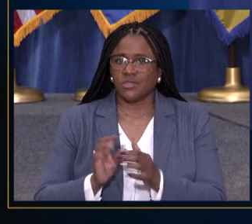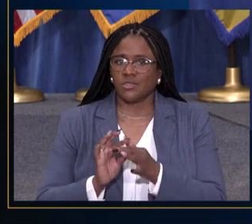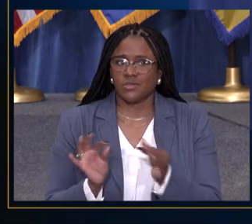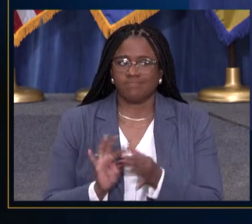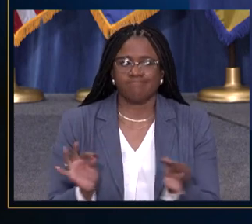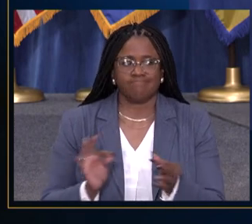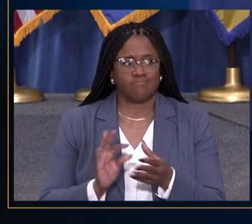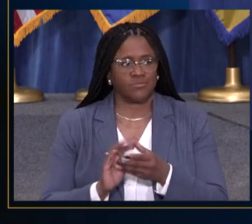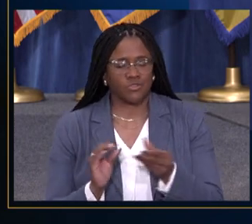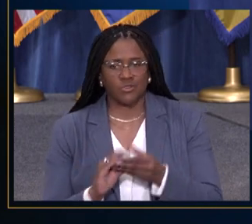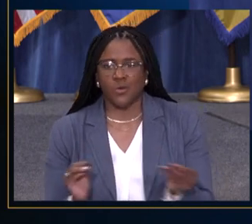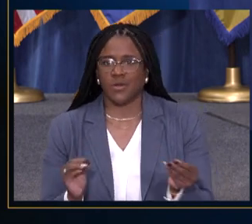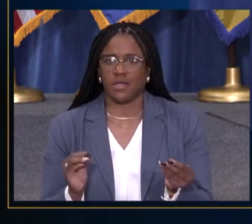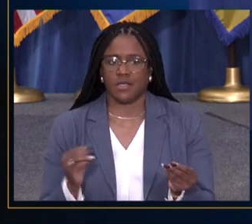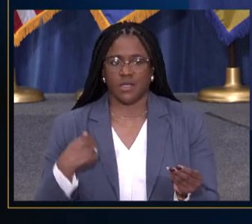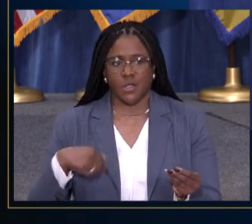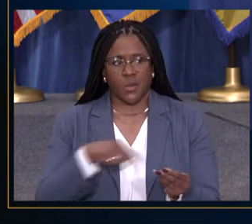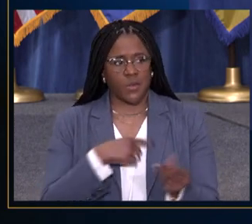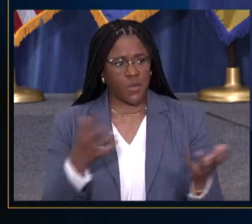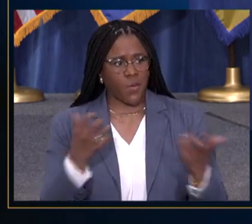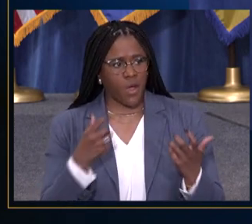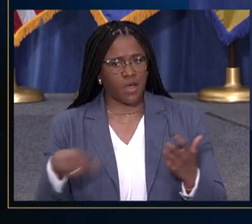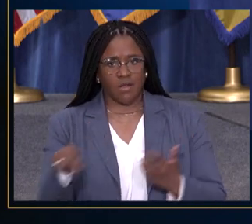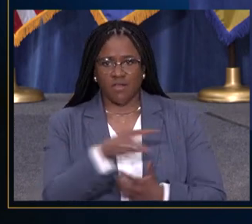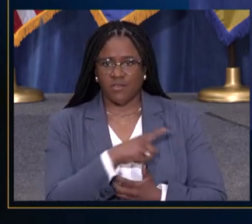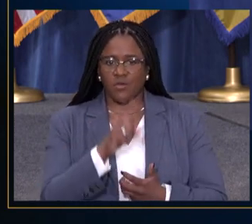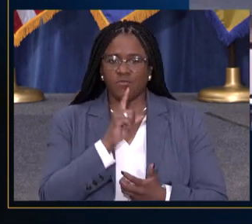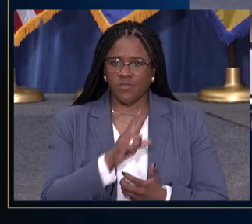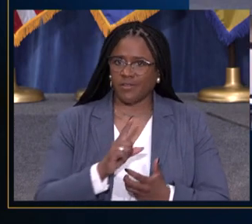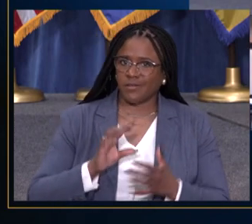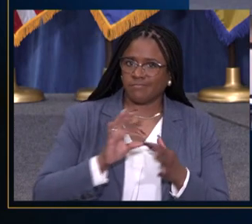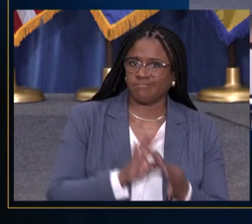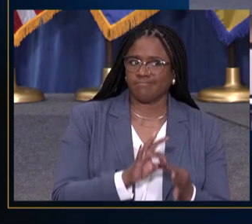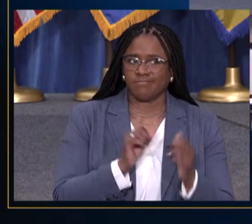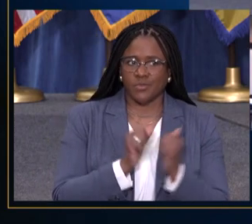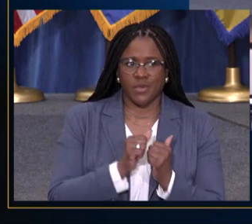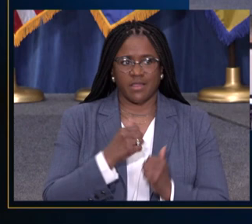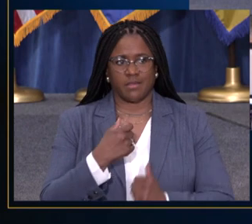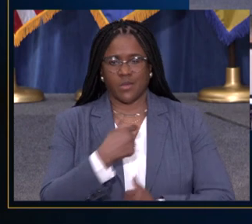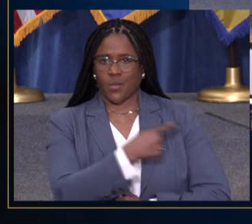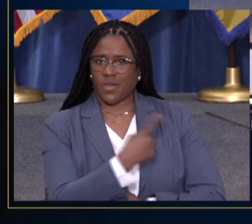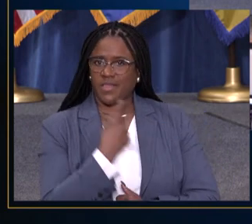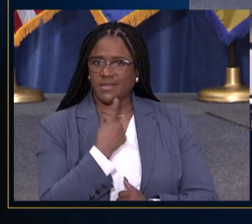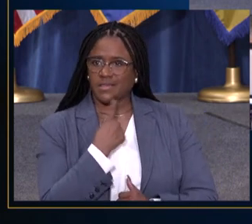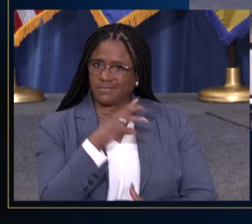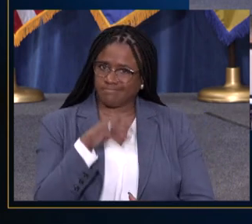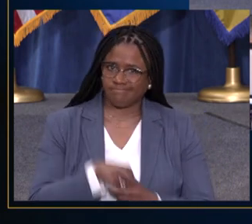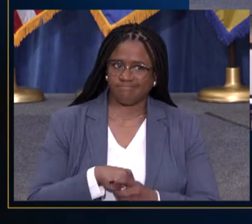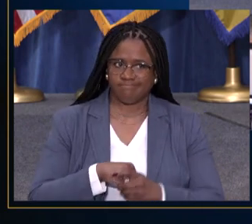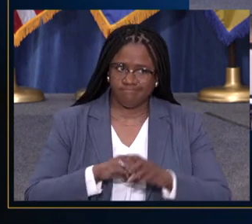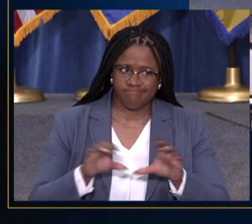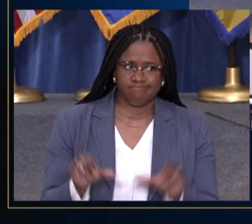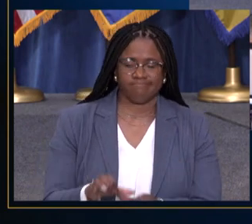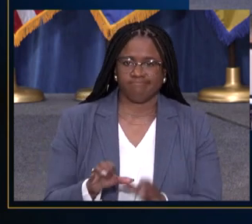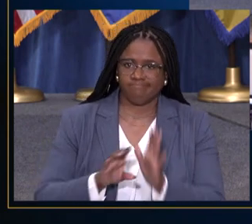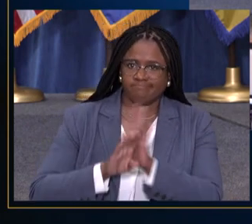you to do what the mayor and what President Johnson have said about be engaged.